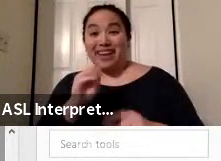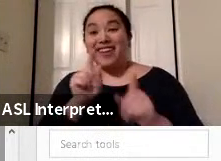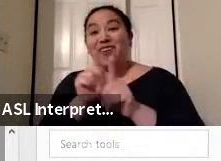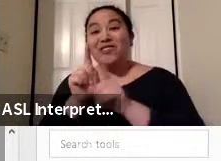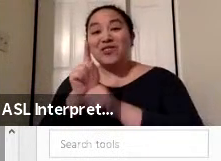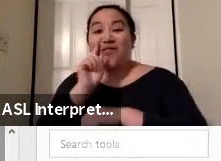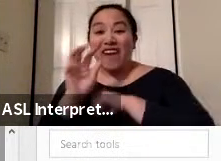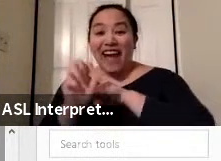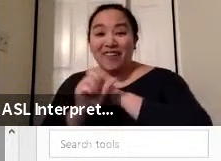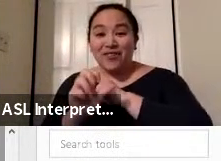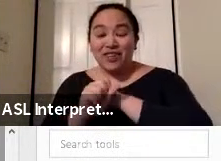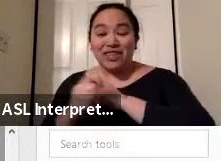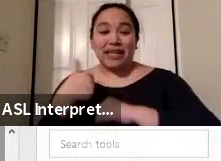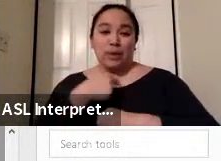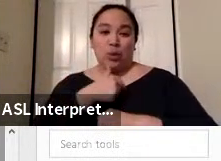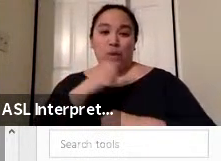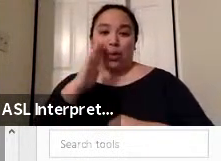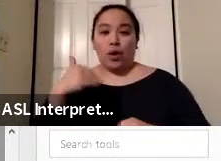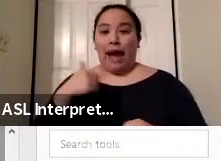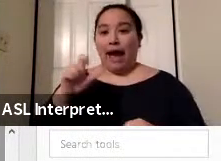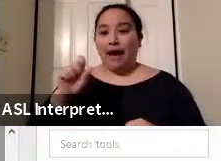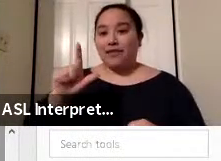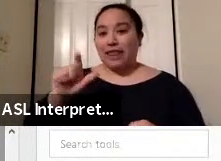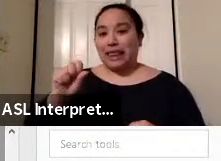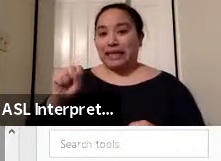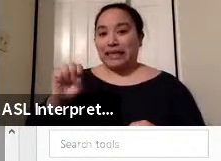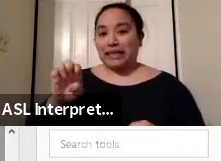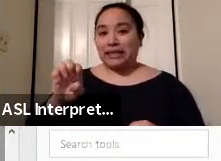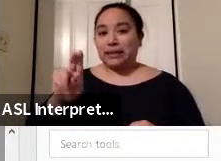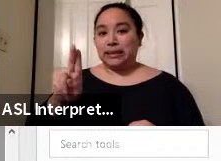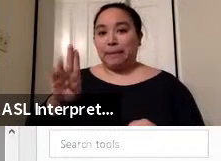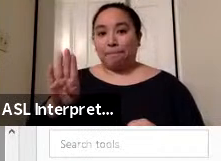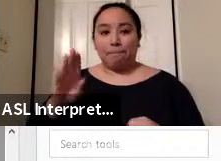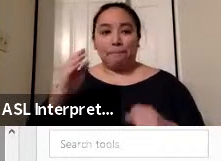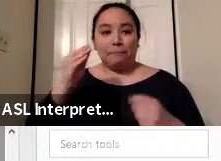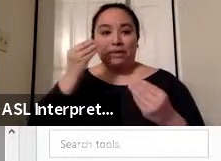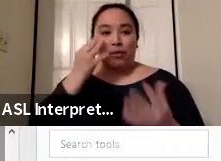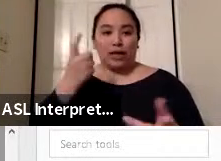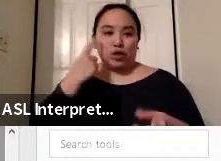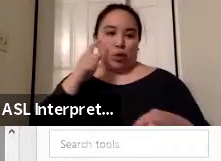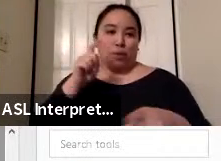also provide lease-up information or applications at this website, which is